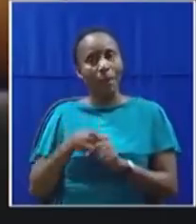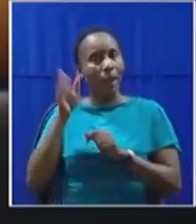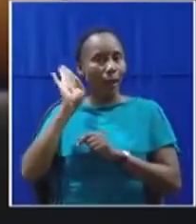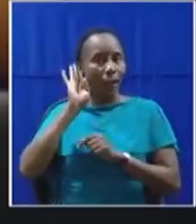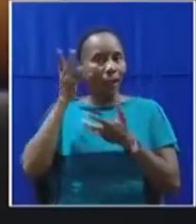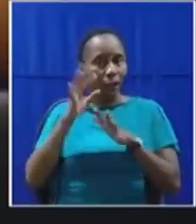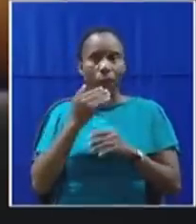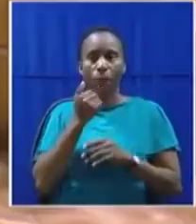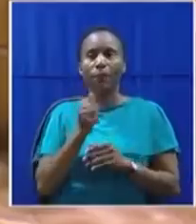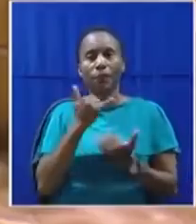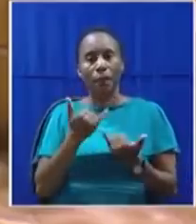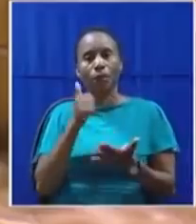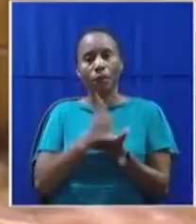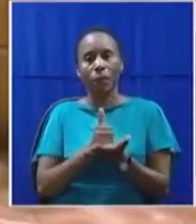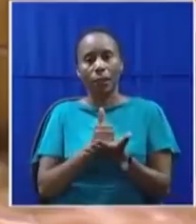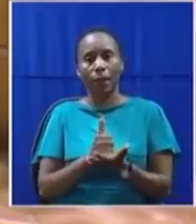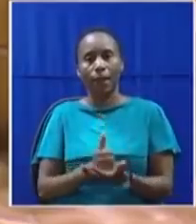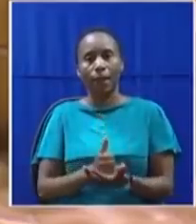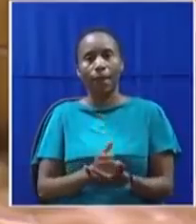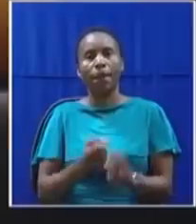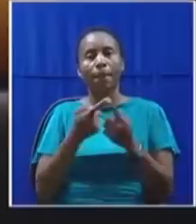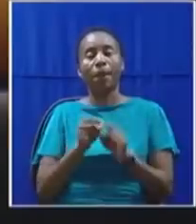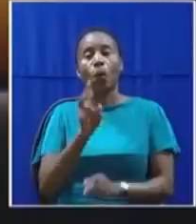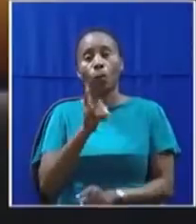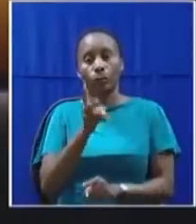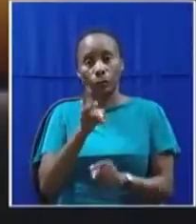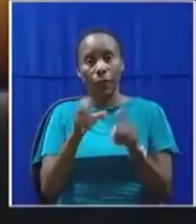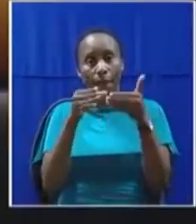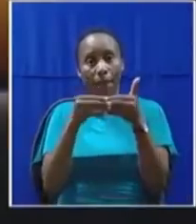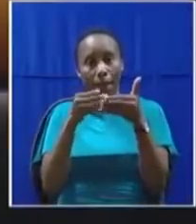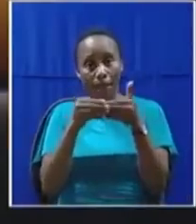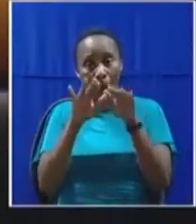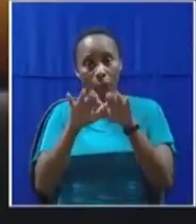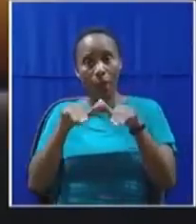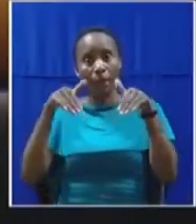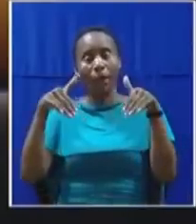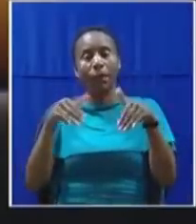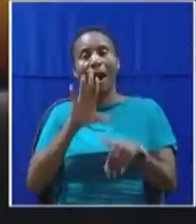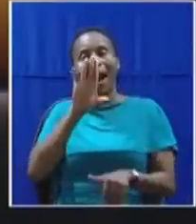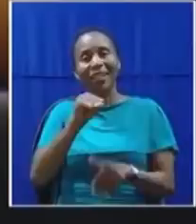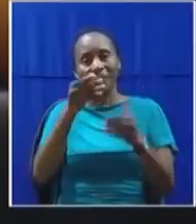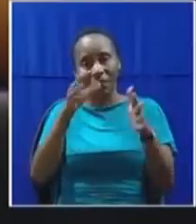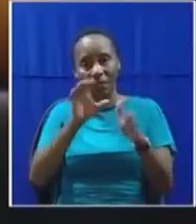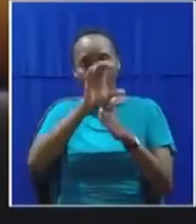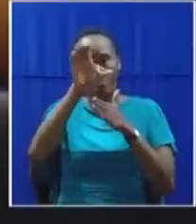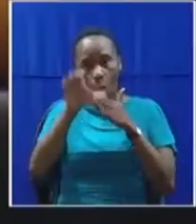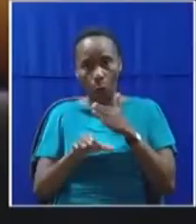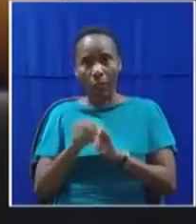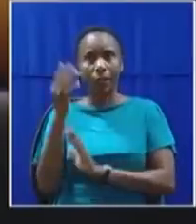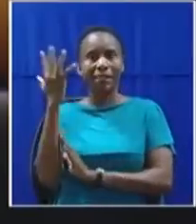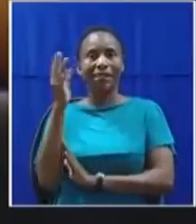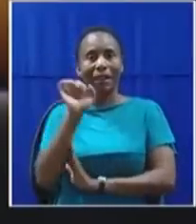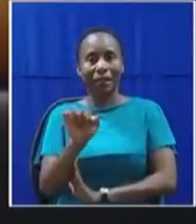please take a seat? But also the member on the podium, I've asked him to conclude with the speech and